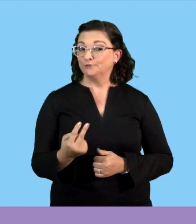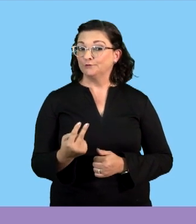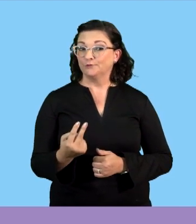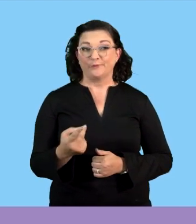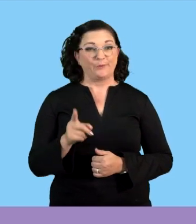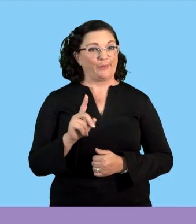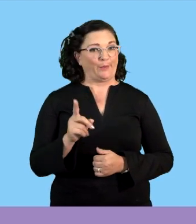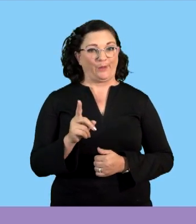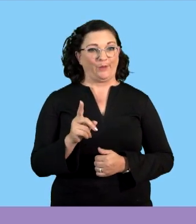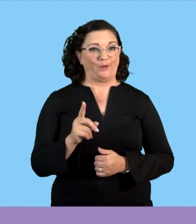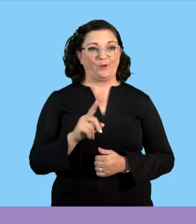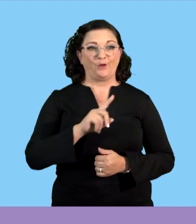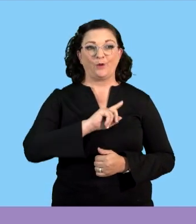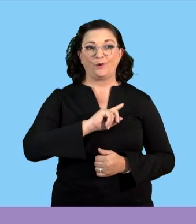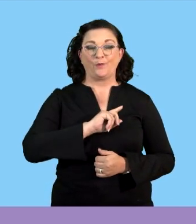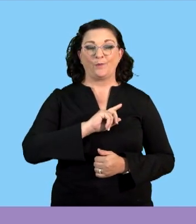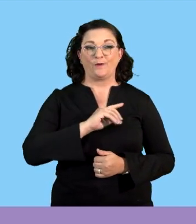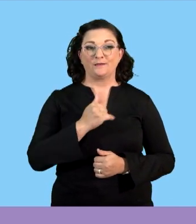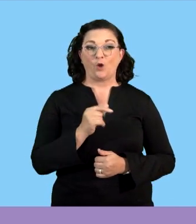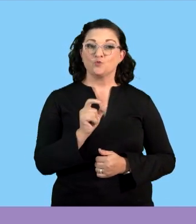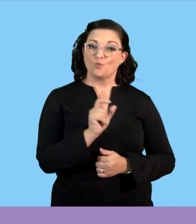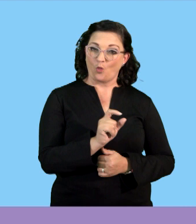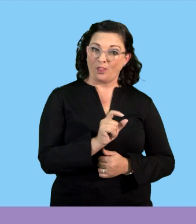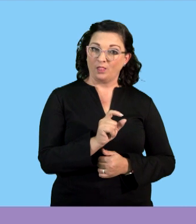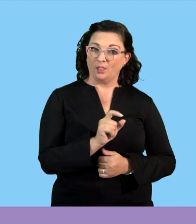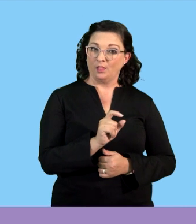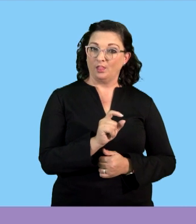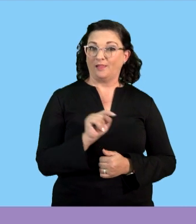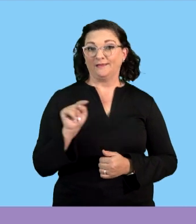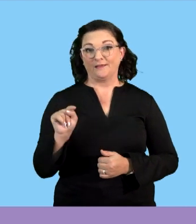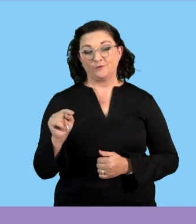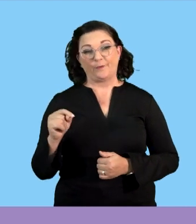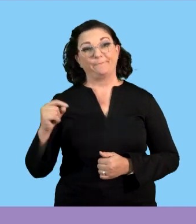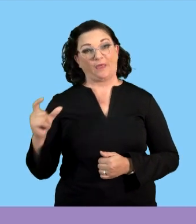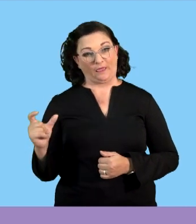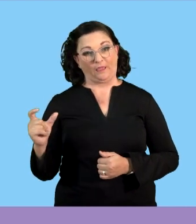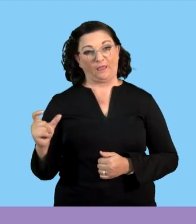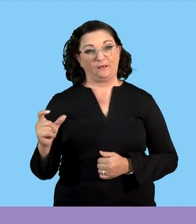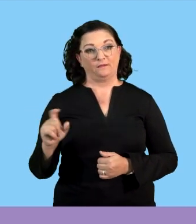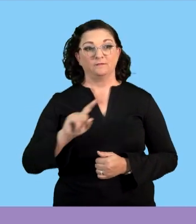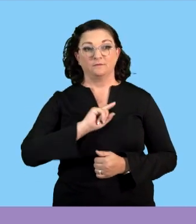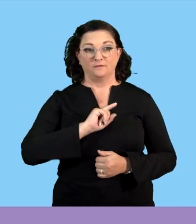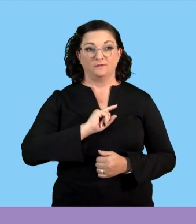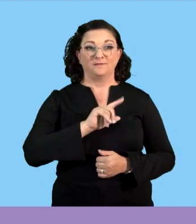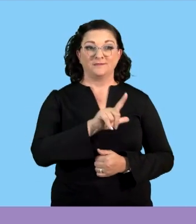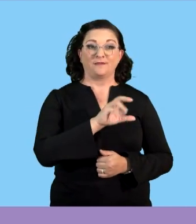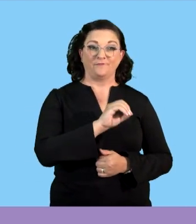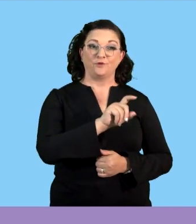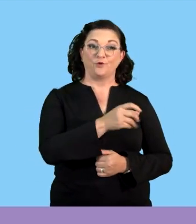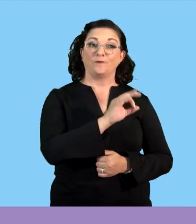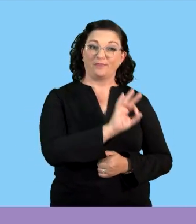70.2. No, because this is actually smaller than this. So we start